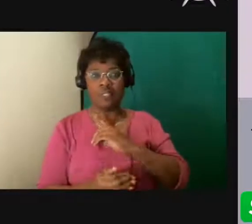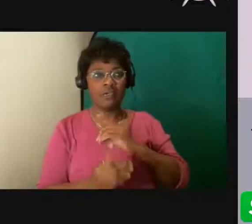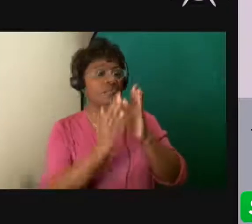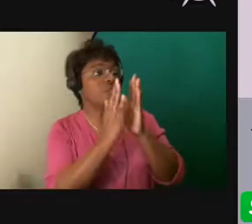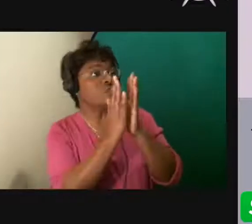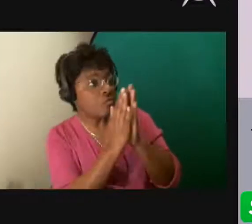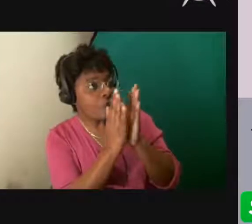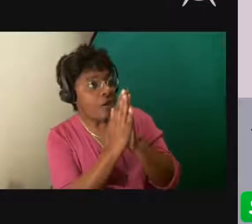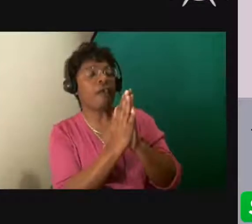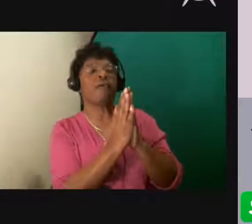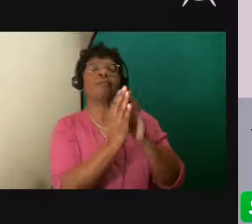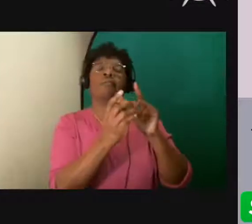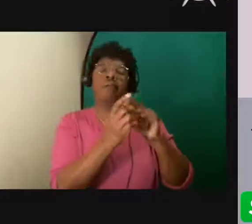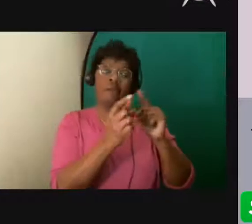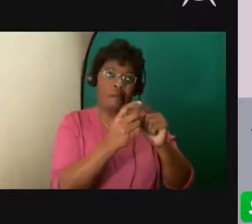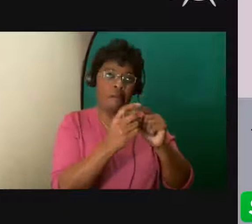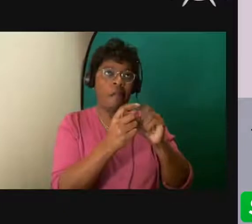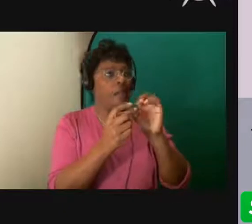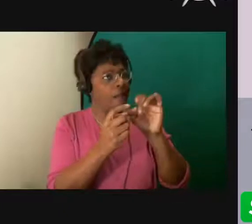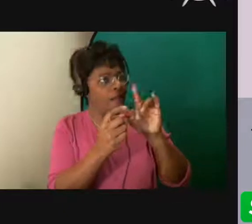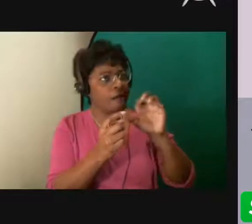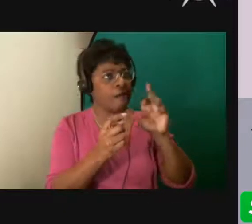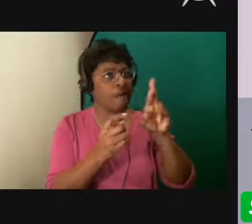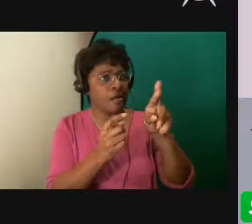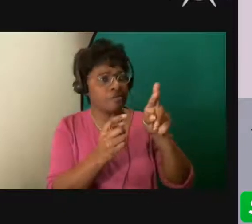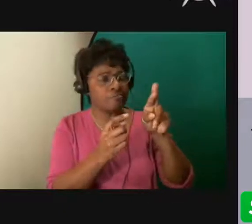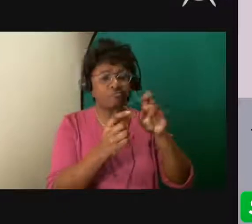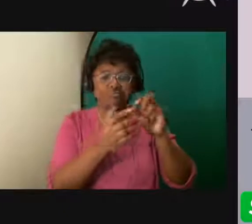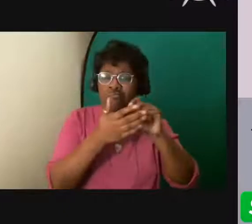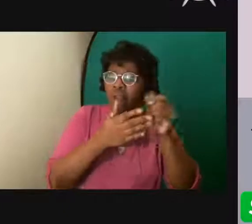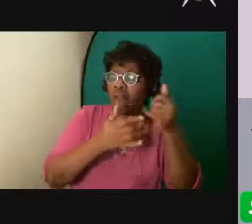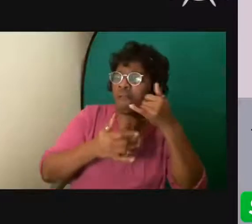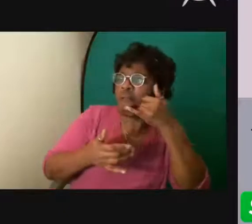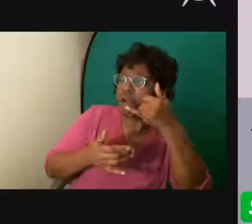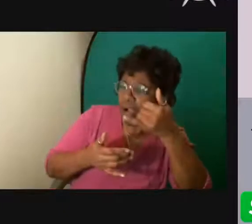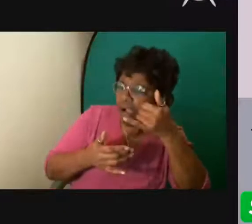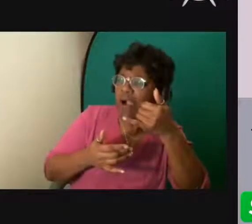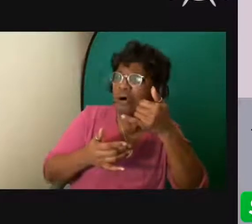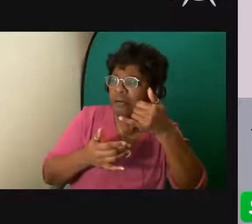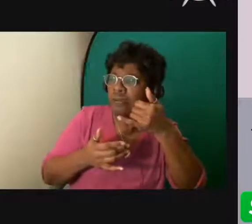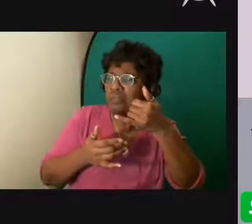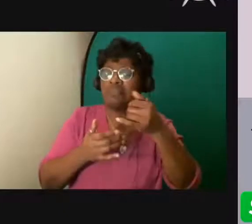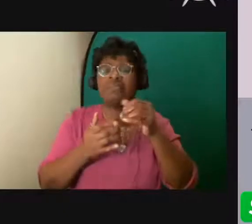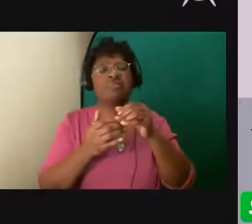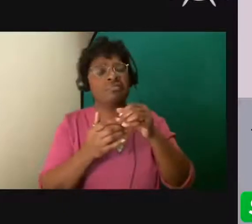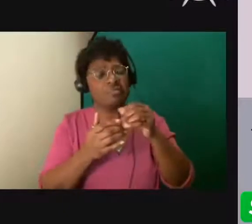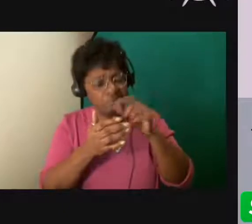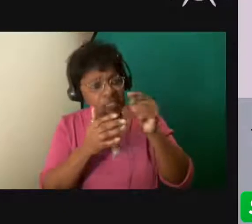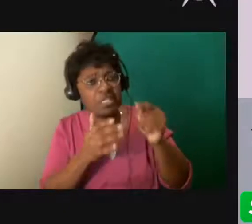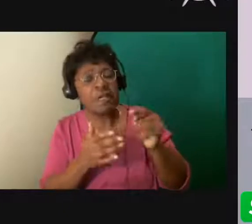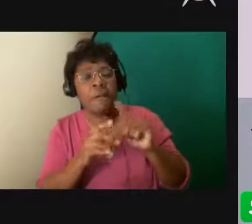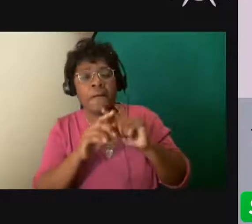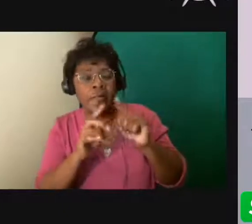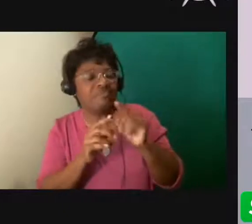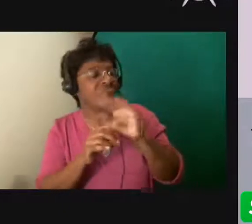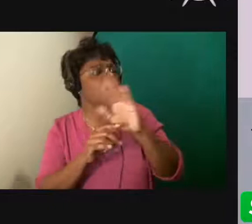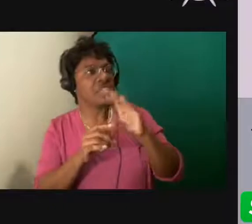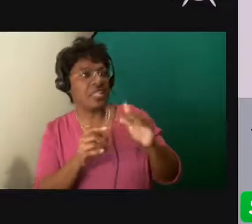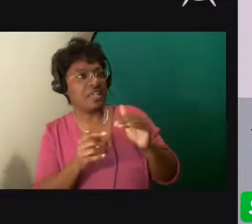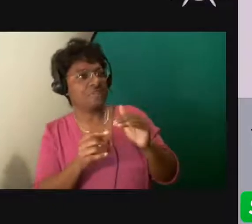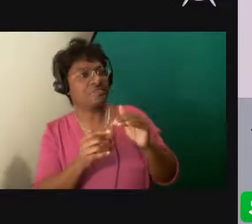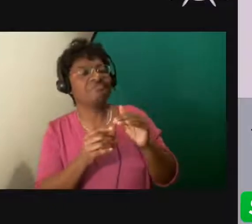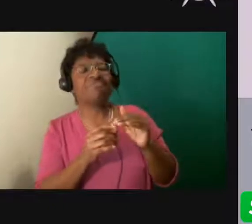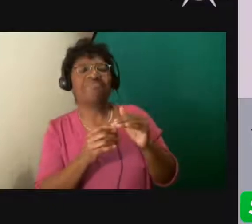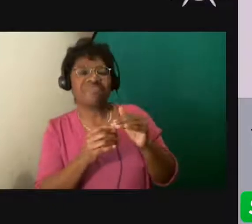thank the elders for checking on us. But we never thank the trustees and the financial clerks and all of them. Why is that important?